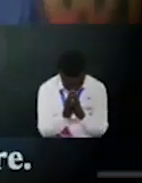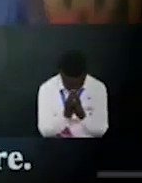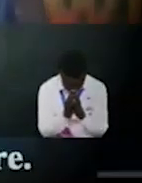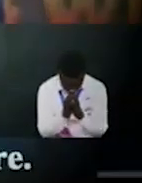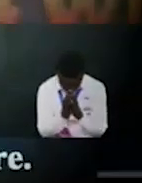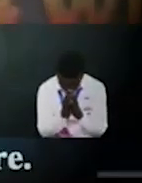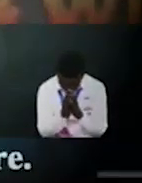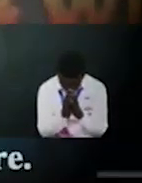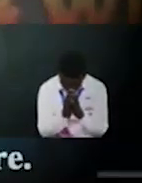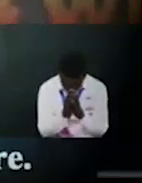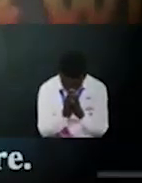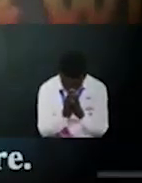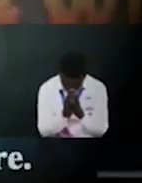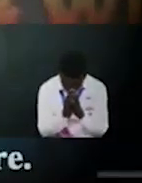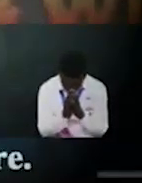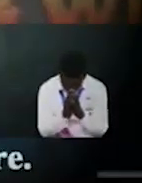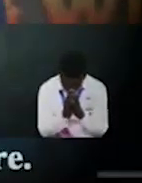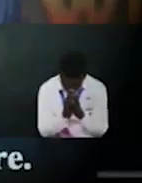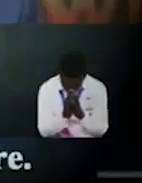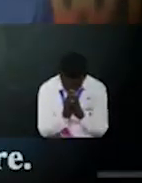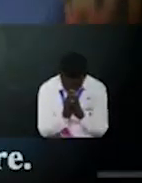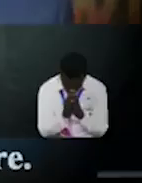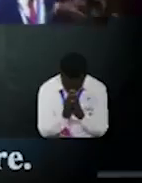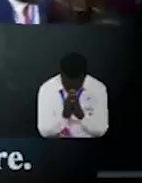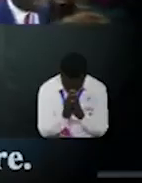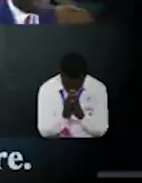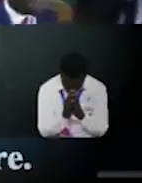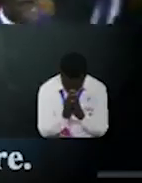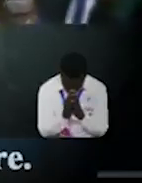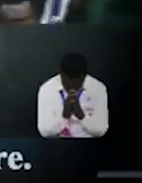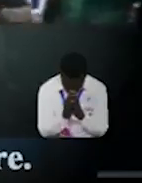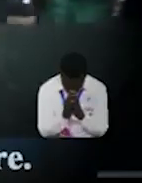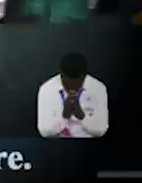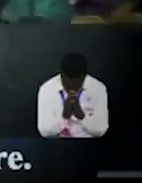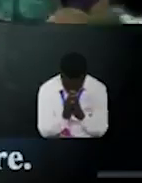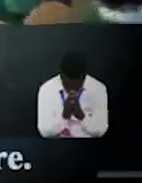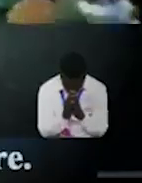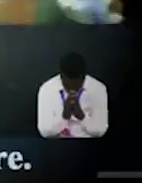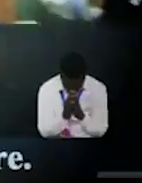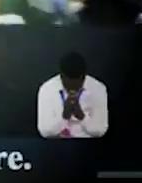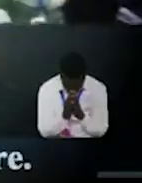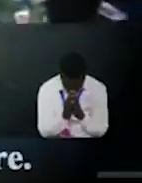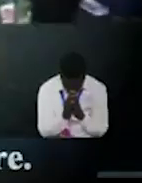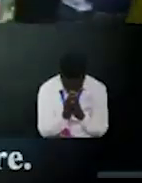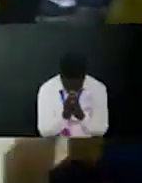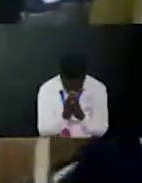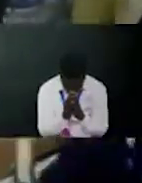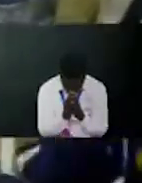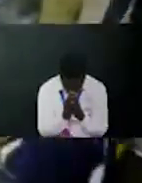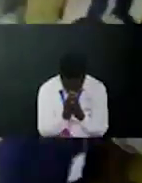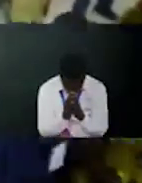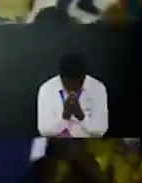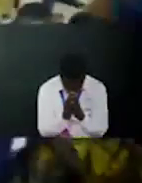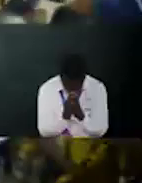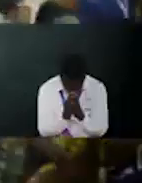name of Jesus, in the name of Jesus, in the name of Jesus, in